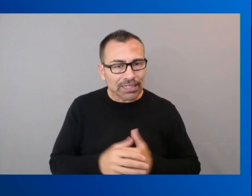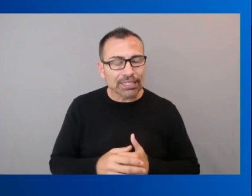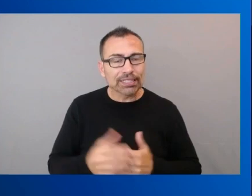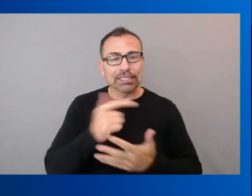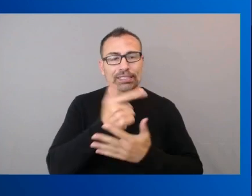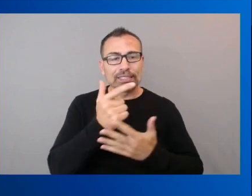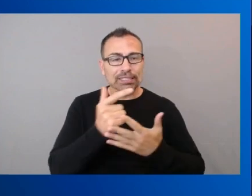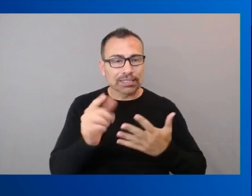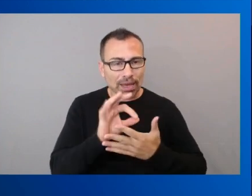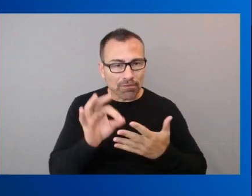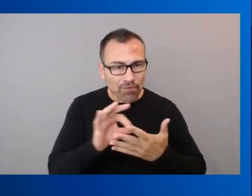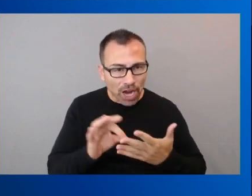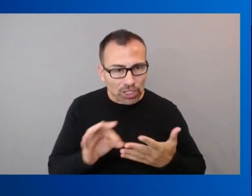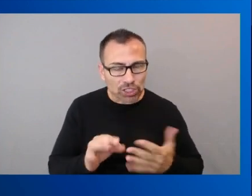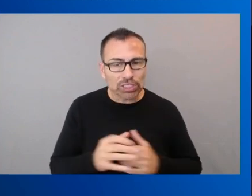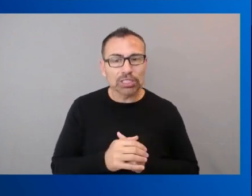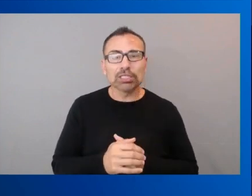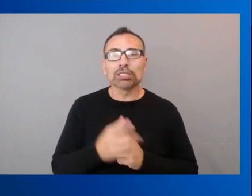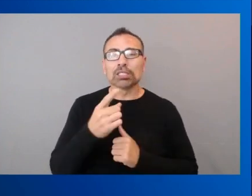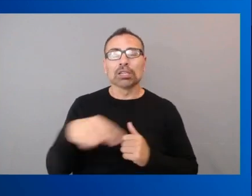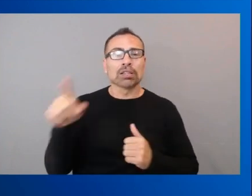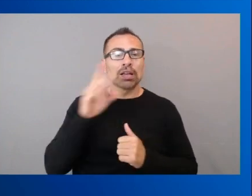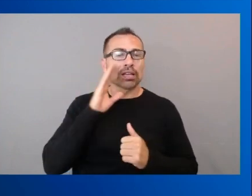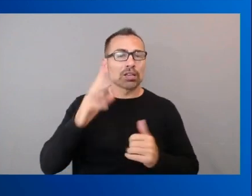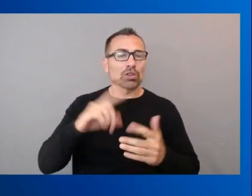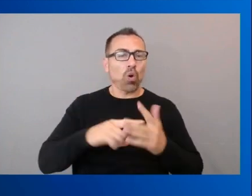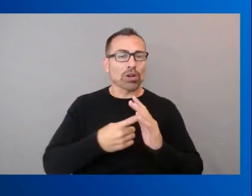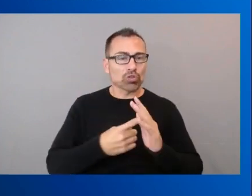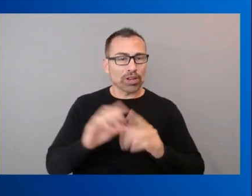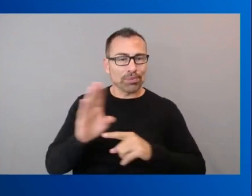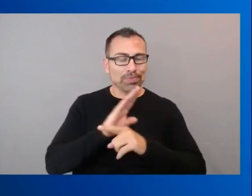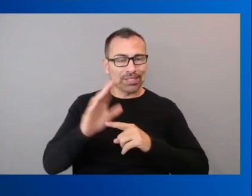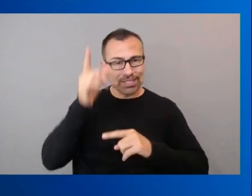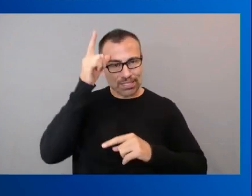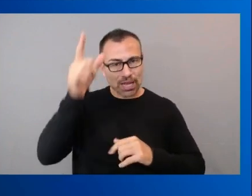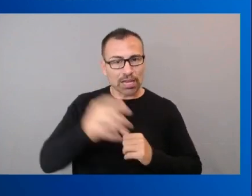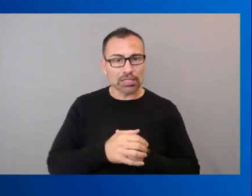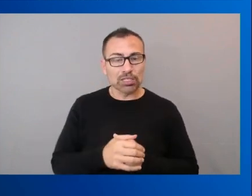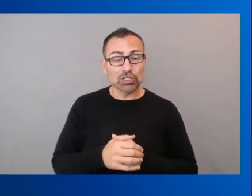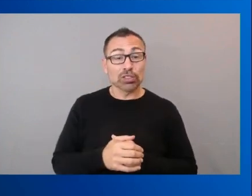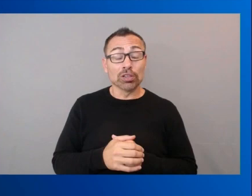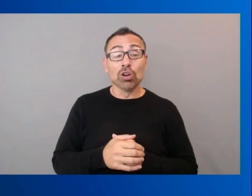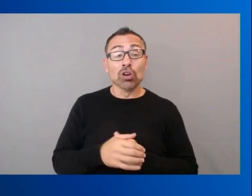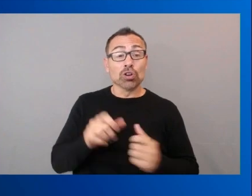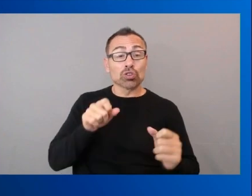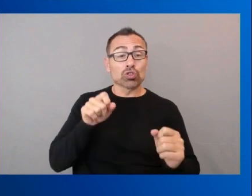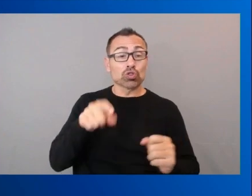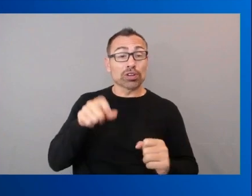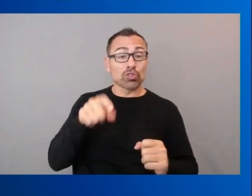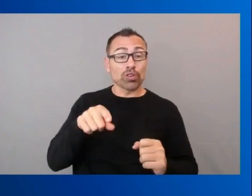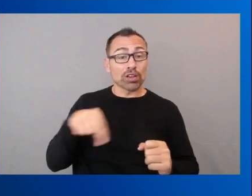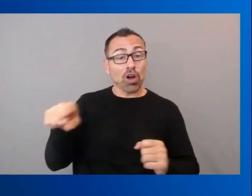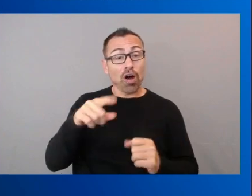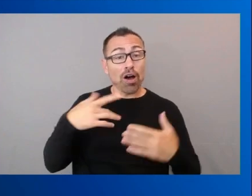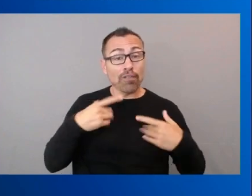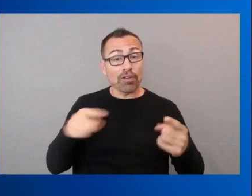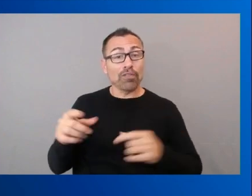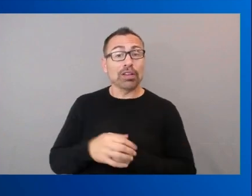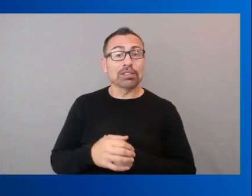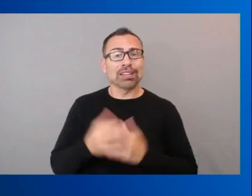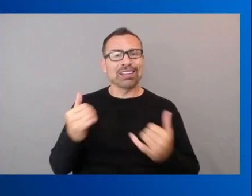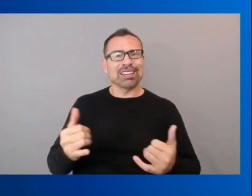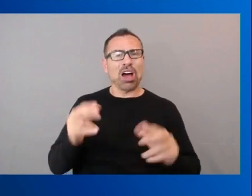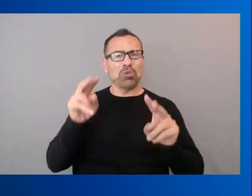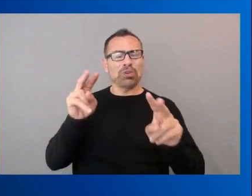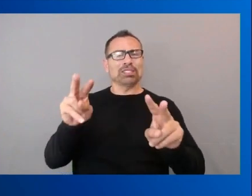again triggering off events. And when we look at event architectures, we're told that we can have this decoupled architecture. Let's go for it. We